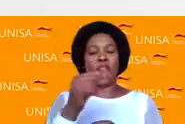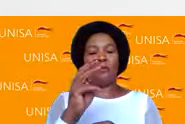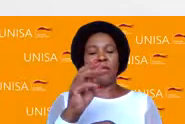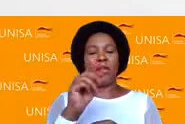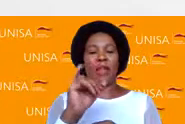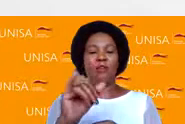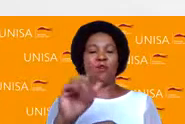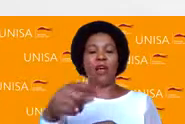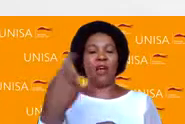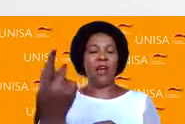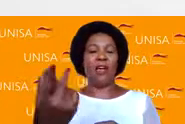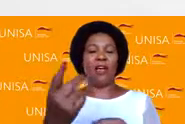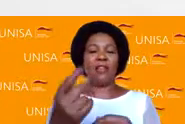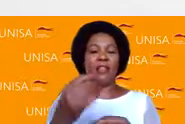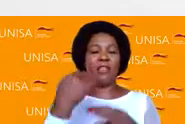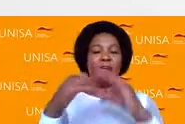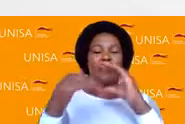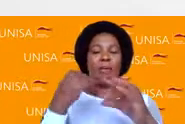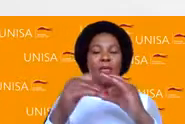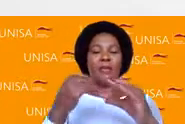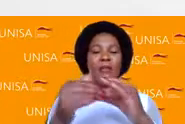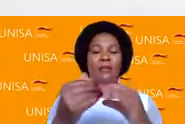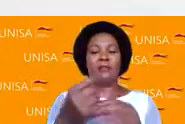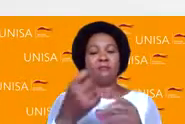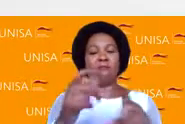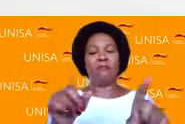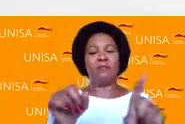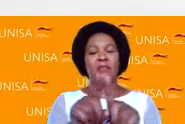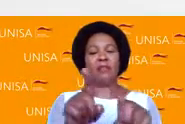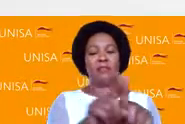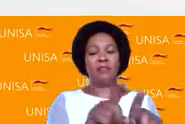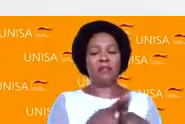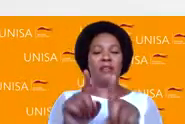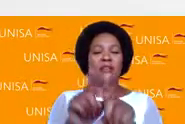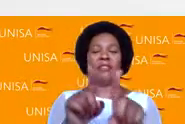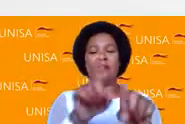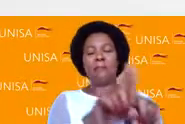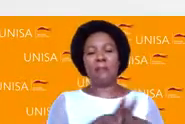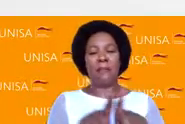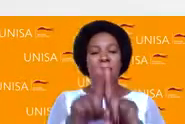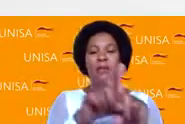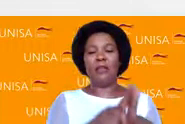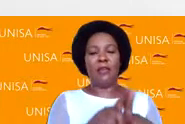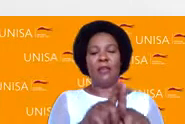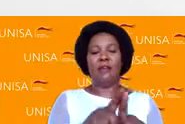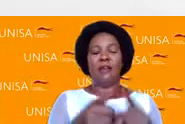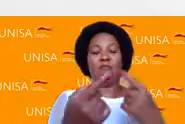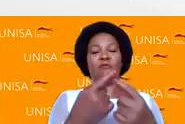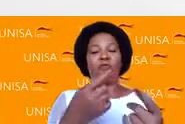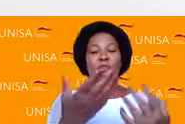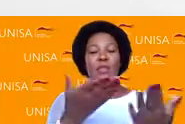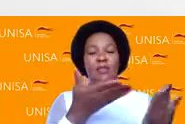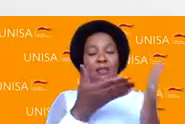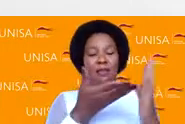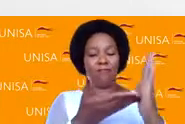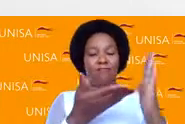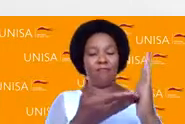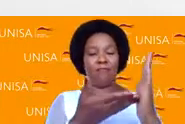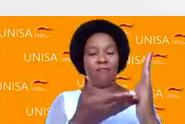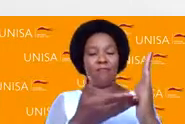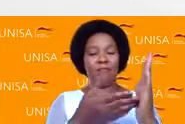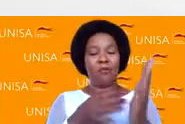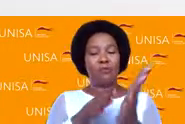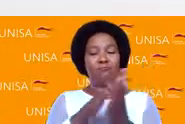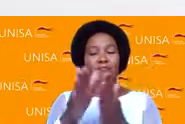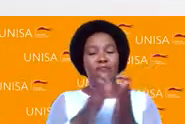pretty much exactly the same. And from here, you can send and receive emails. You'll see, for instance, on this one, there's